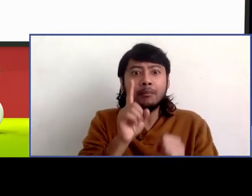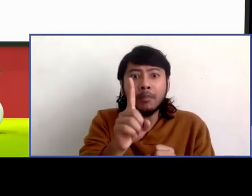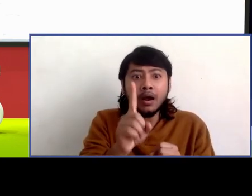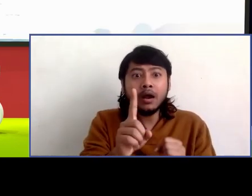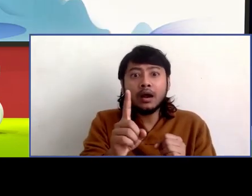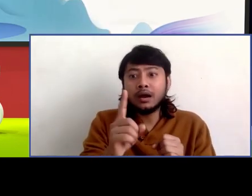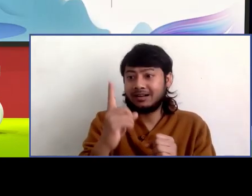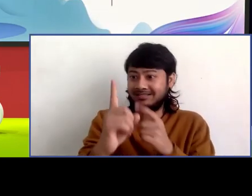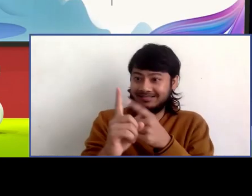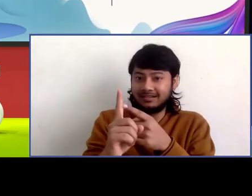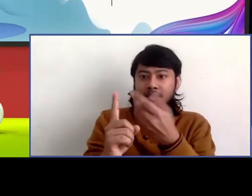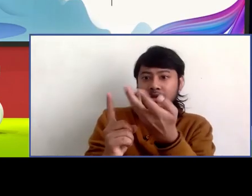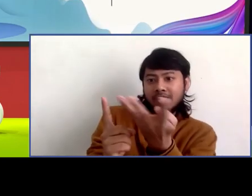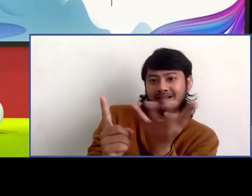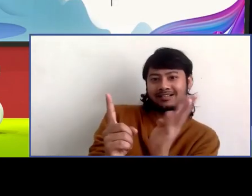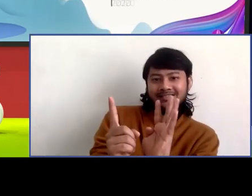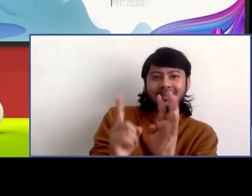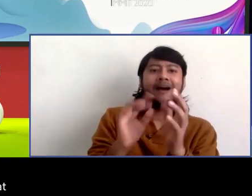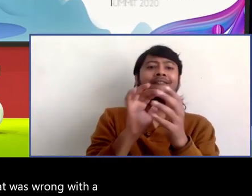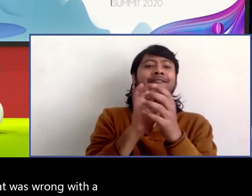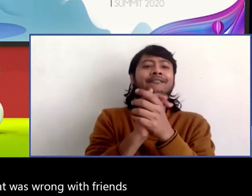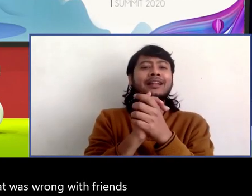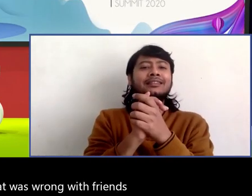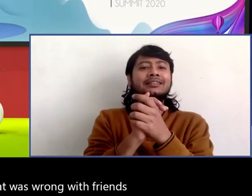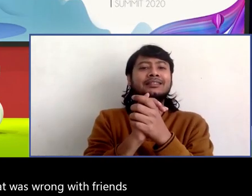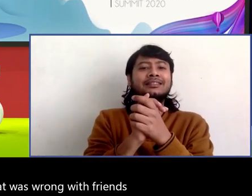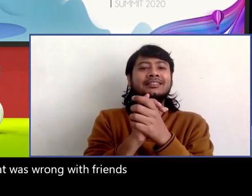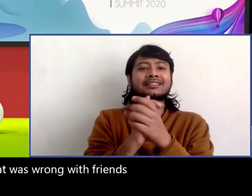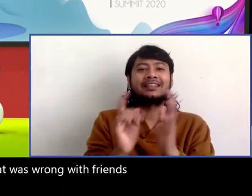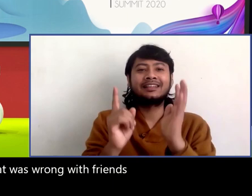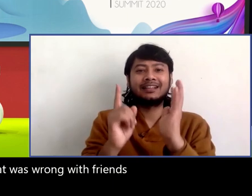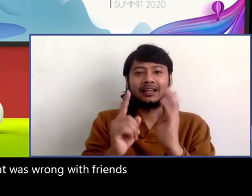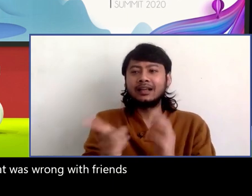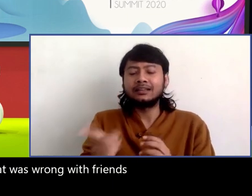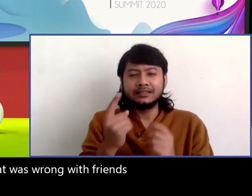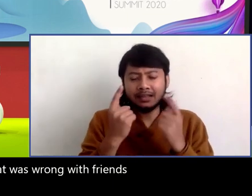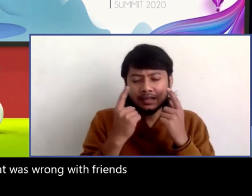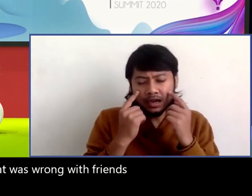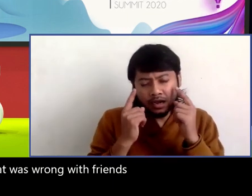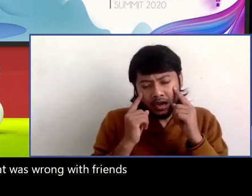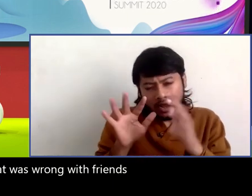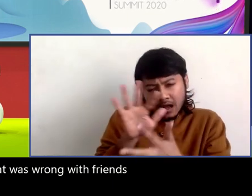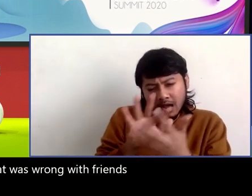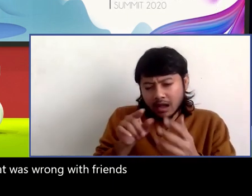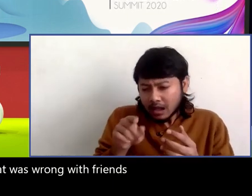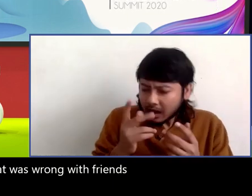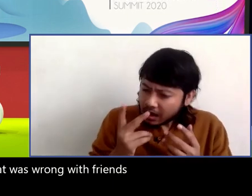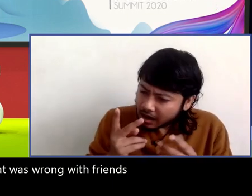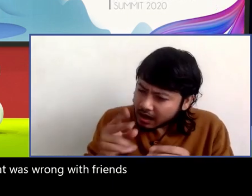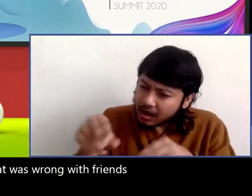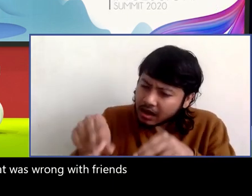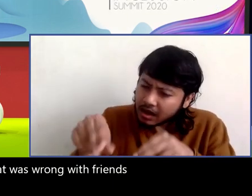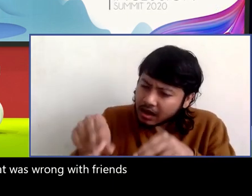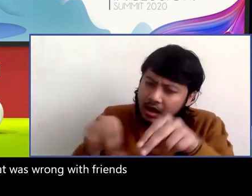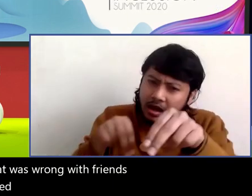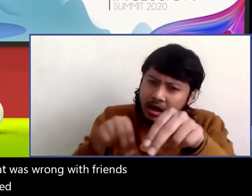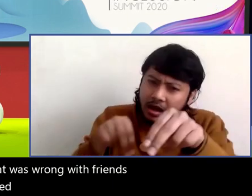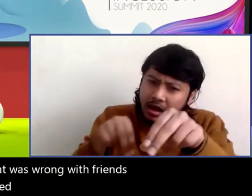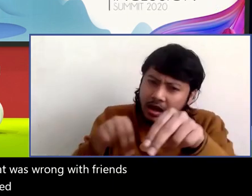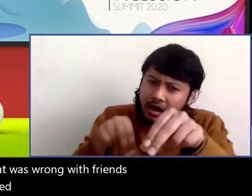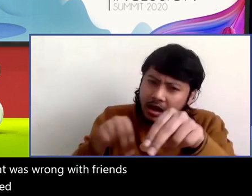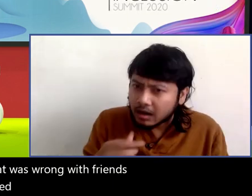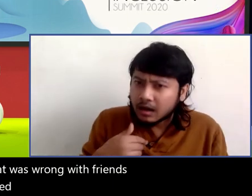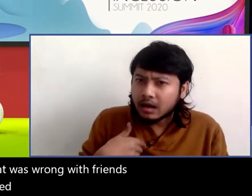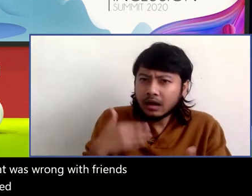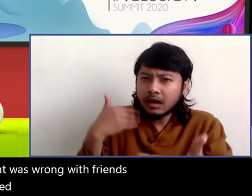she was along with her friends, she saw that they were playing some small games which she looked closer. And she asked them, "What are you all playing? What is